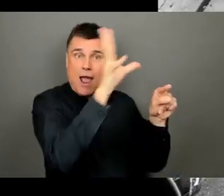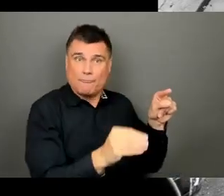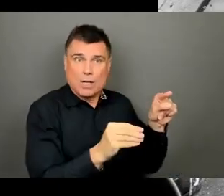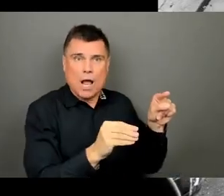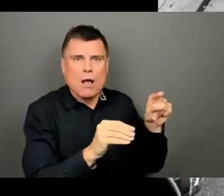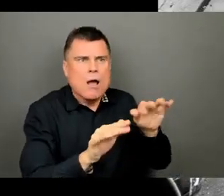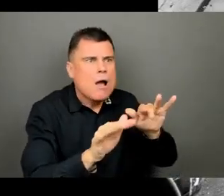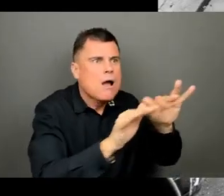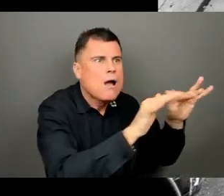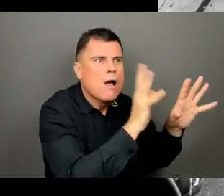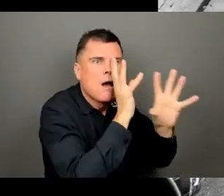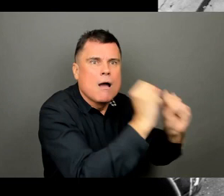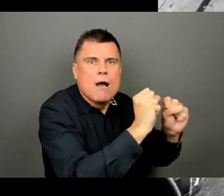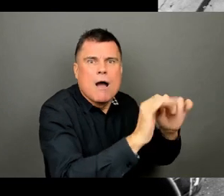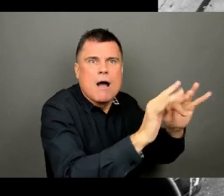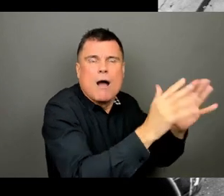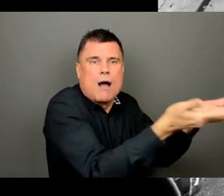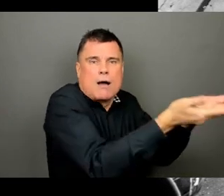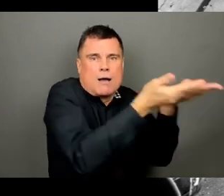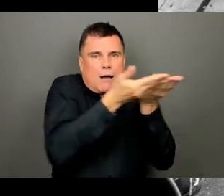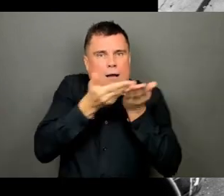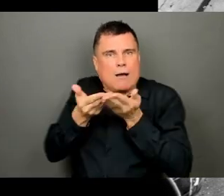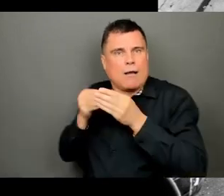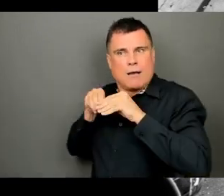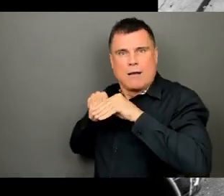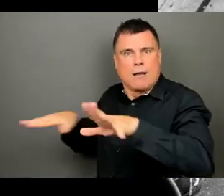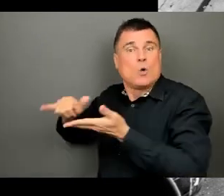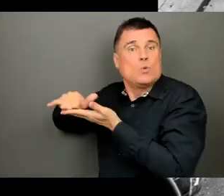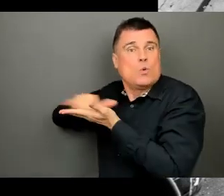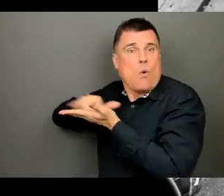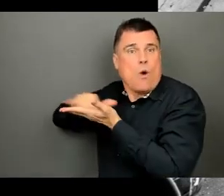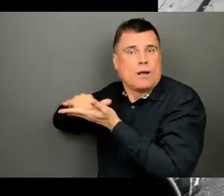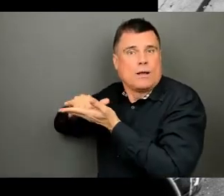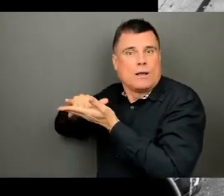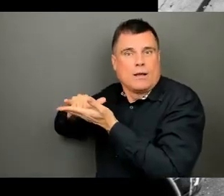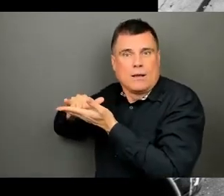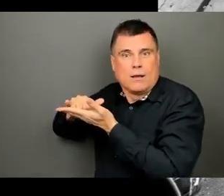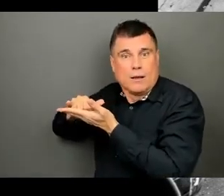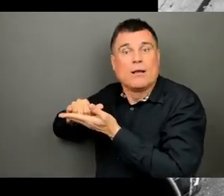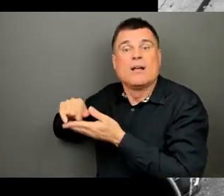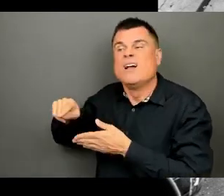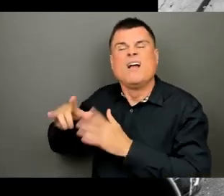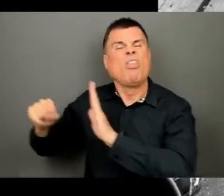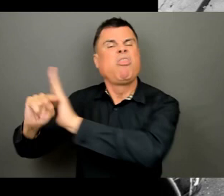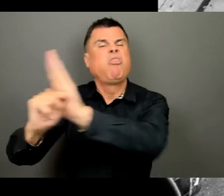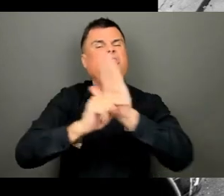brought this way of life to former street gangs in his community, which shifted destructive outcomes into a positive